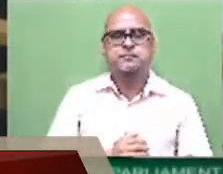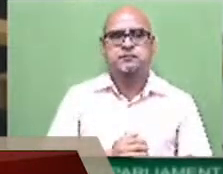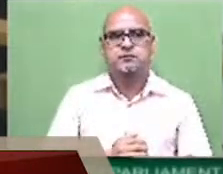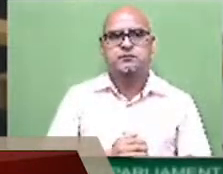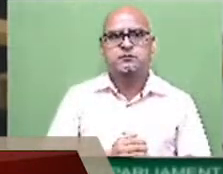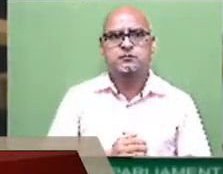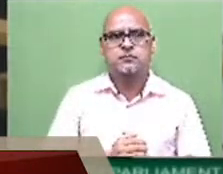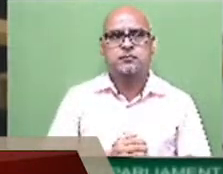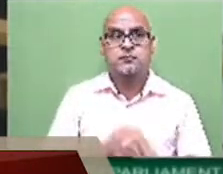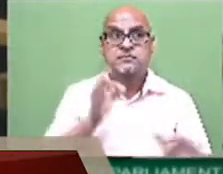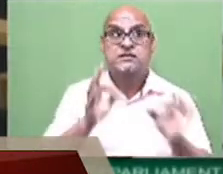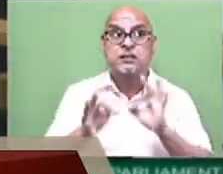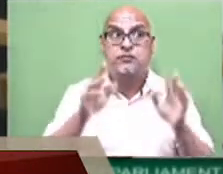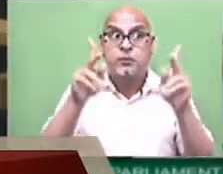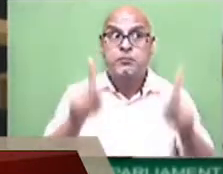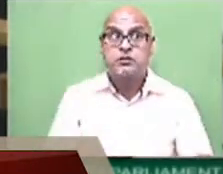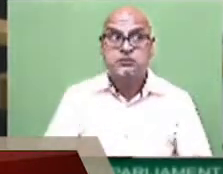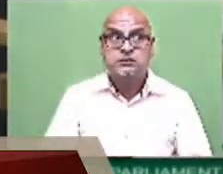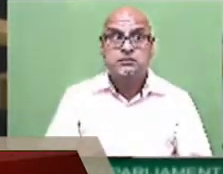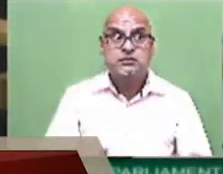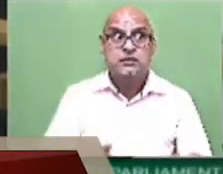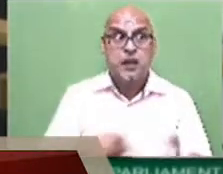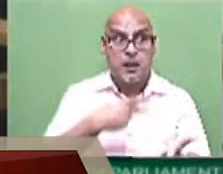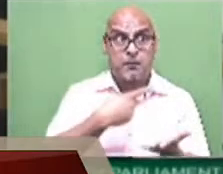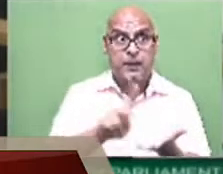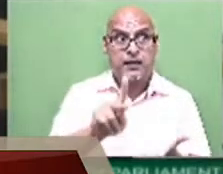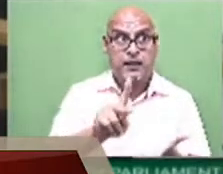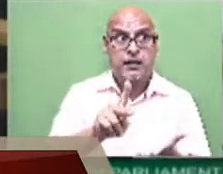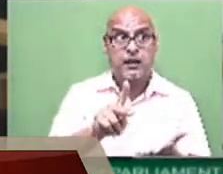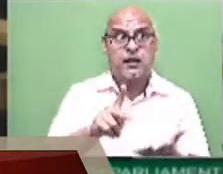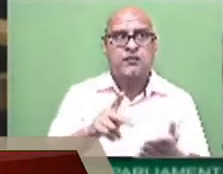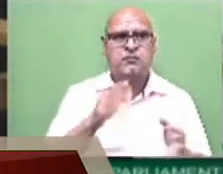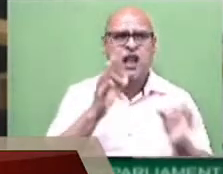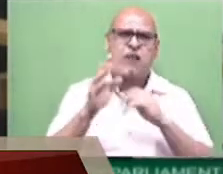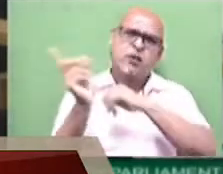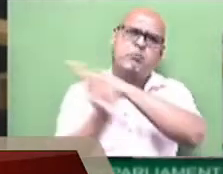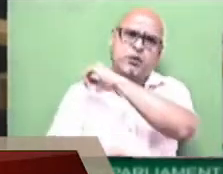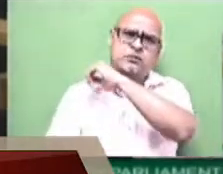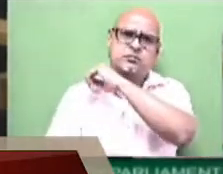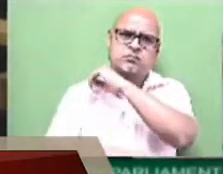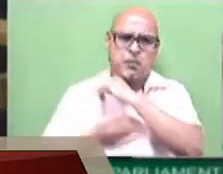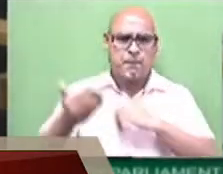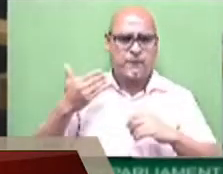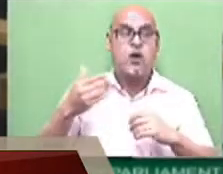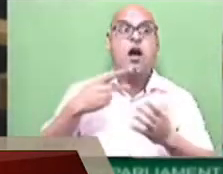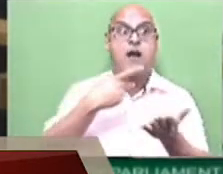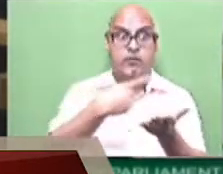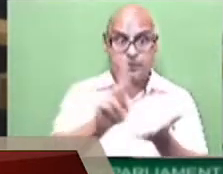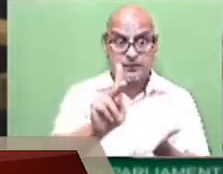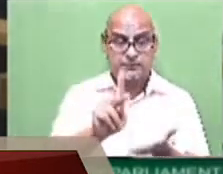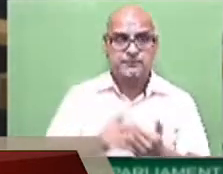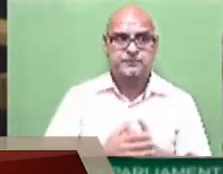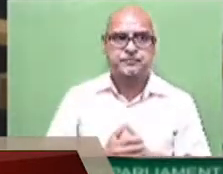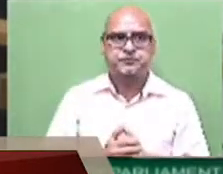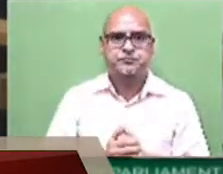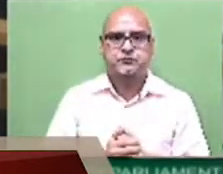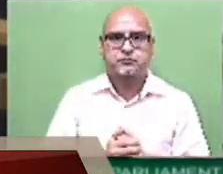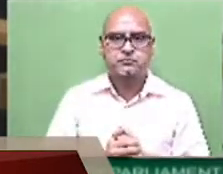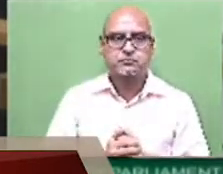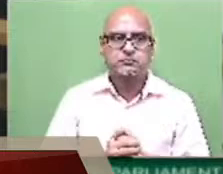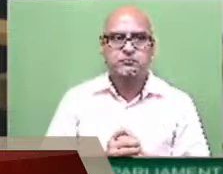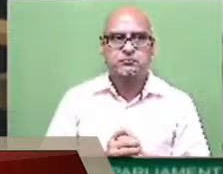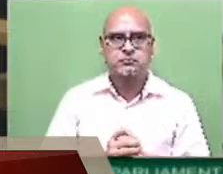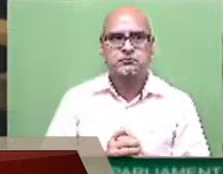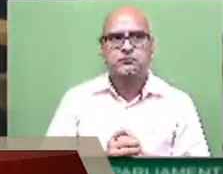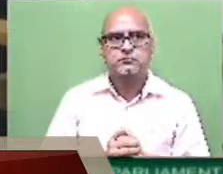fixed penalty before the expiration of the time specified for the payment thereof may, in the prescribed form, appeal to the magistrate